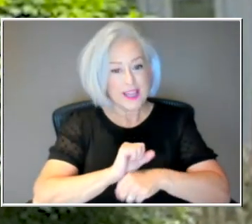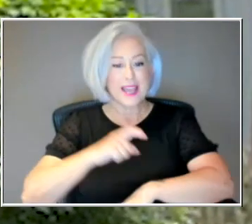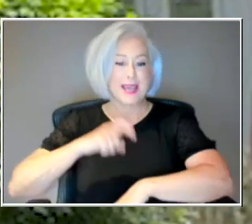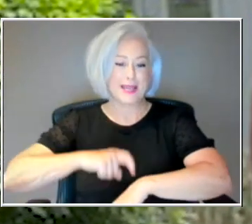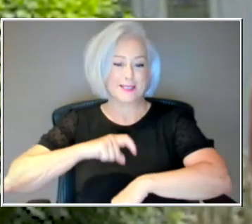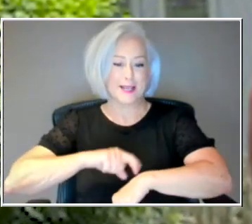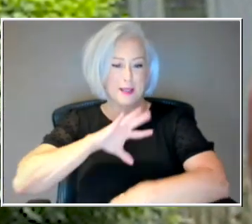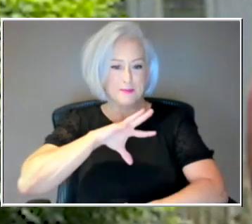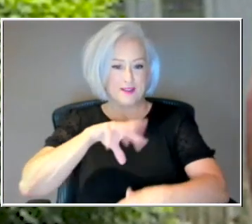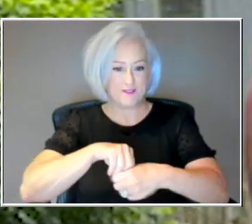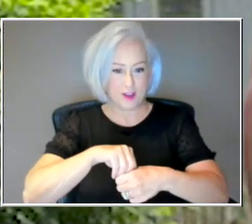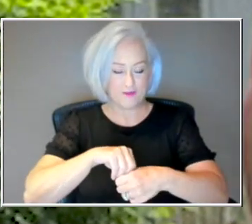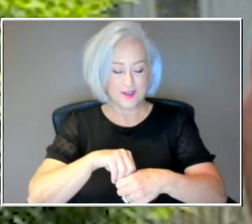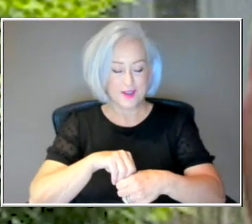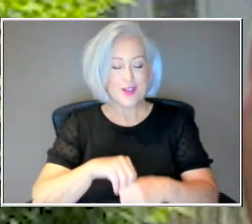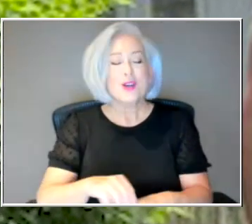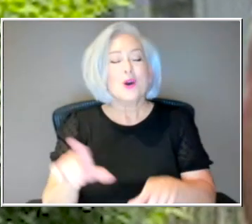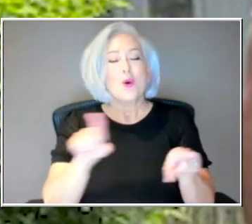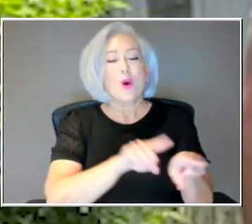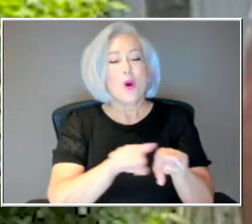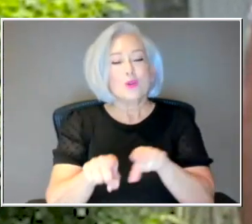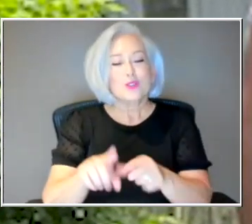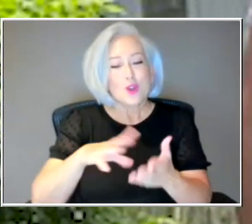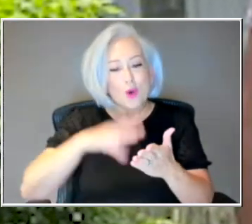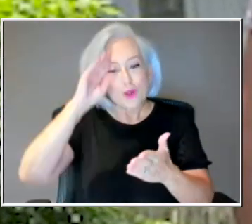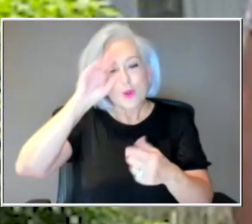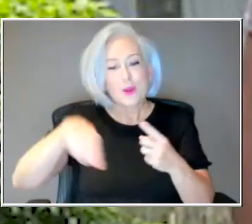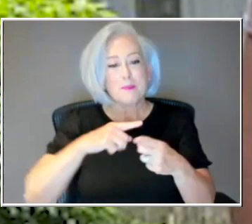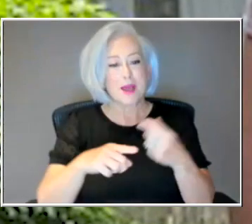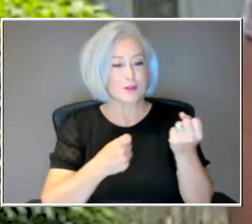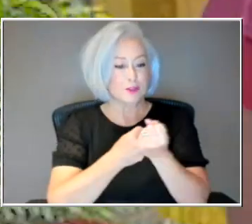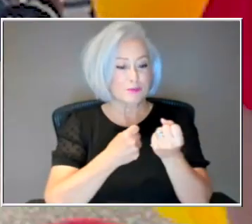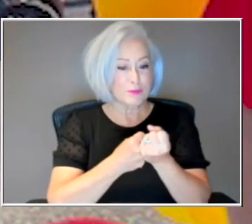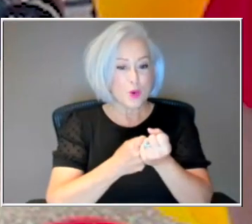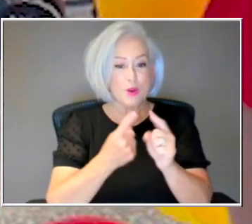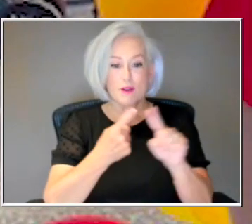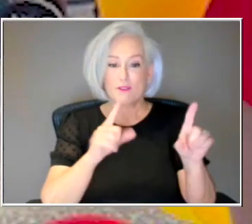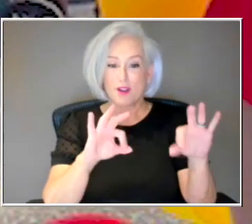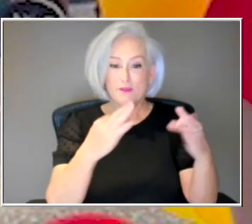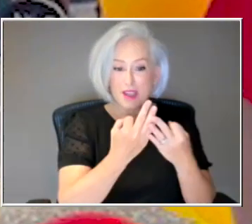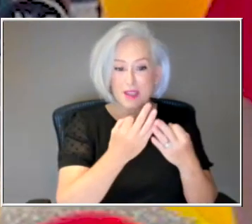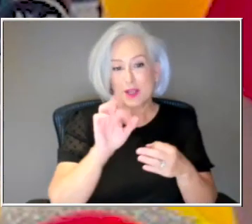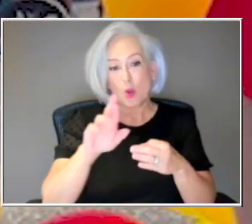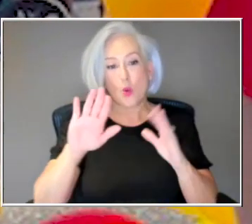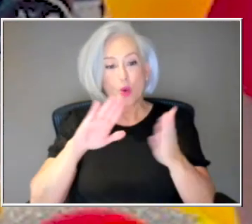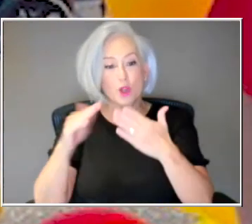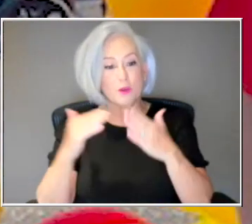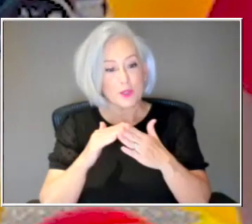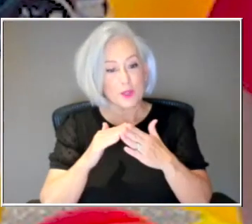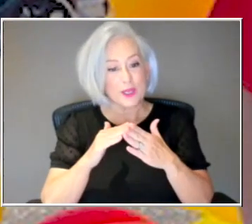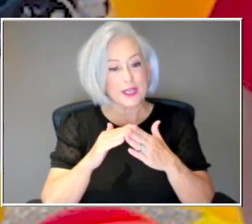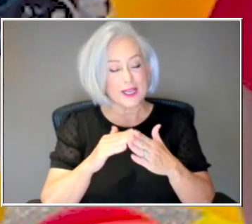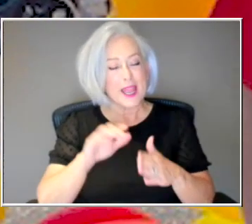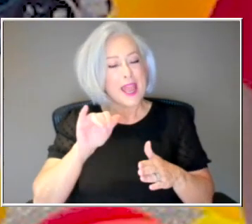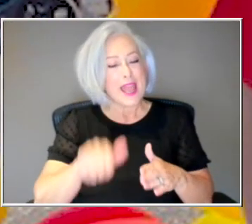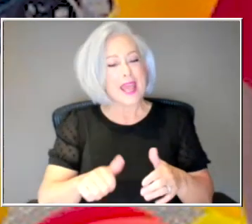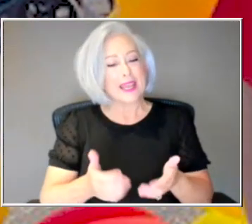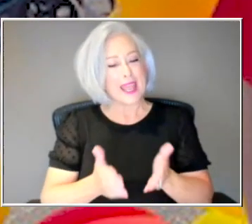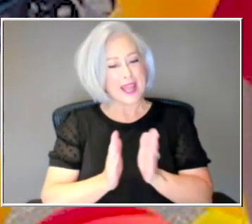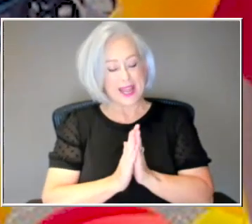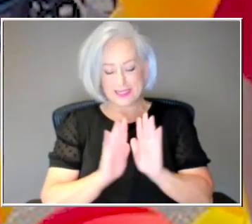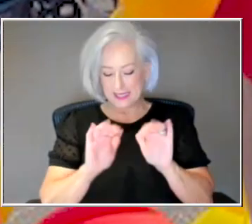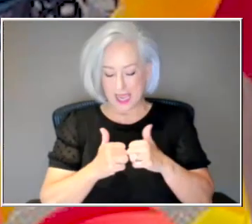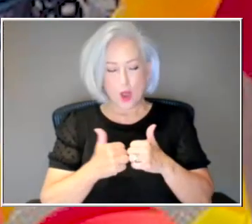of support, whether that's from family or in the community. And we'll ask how we can be there for our loved ones